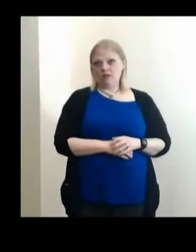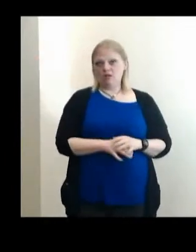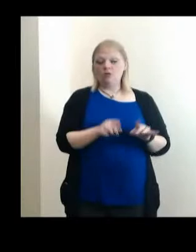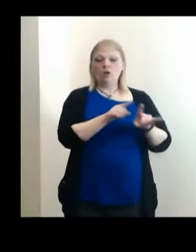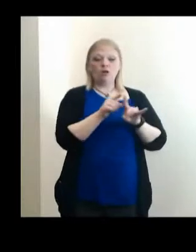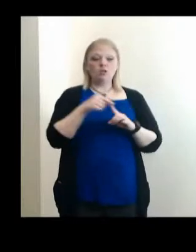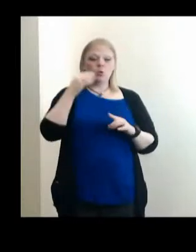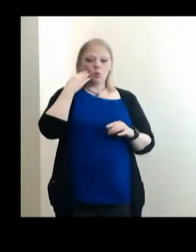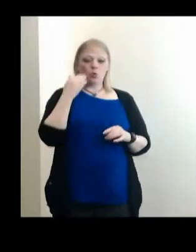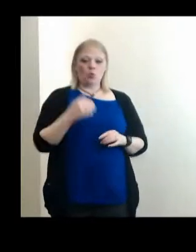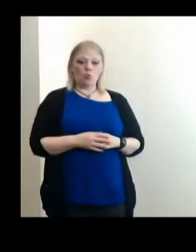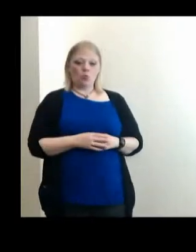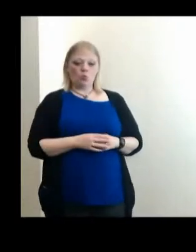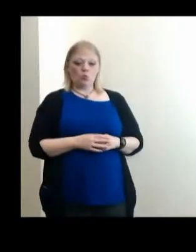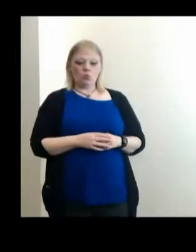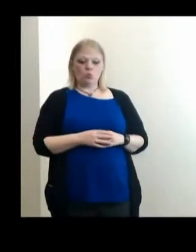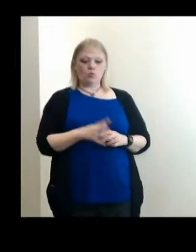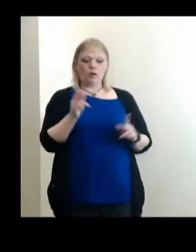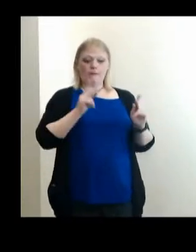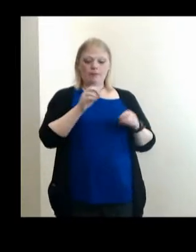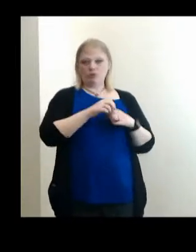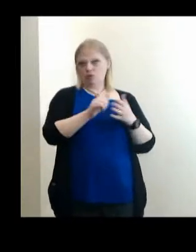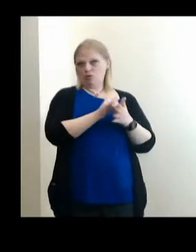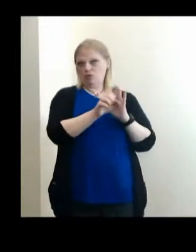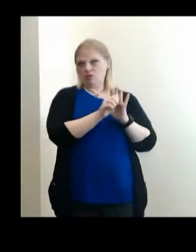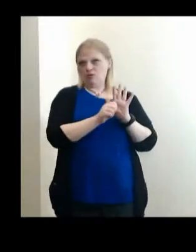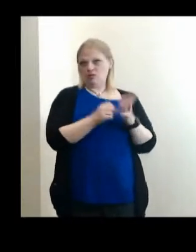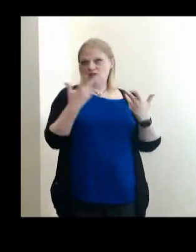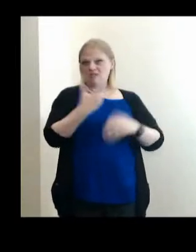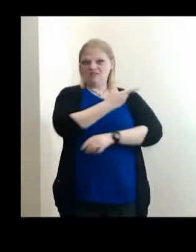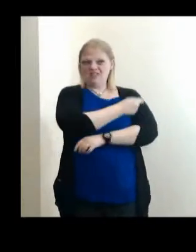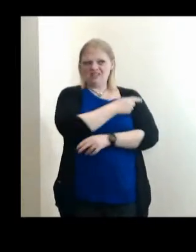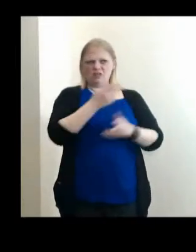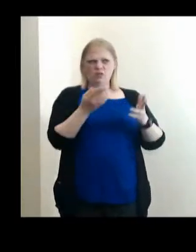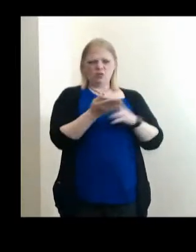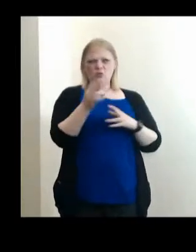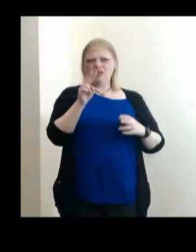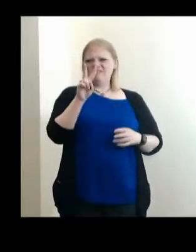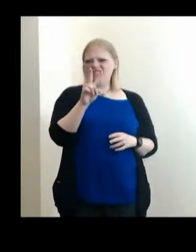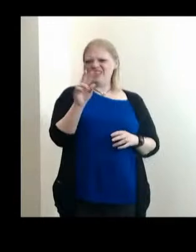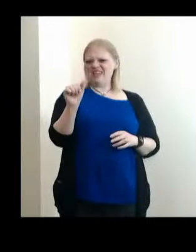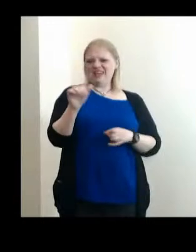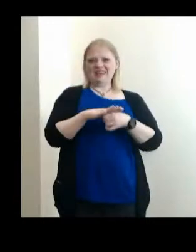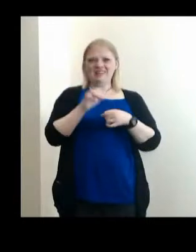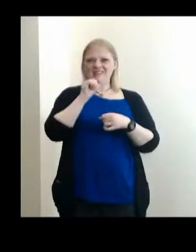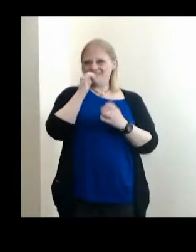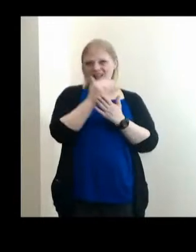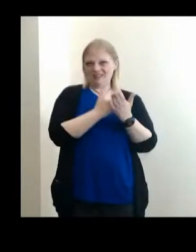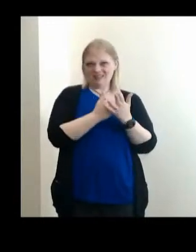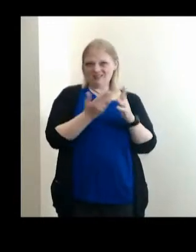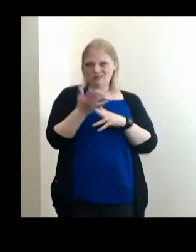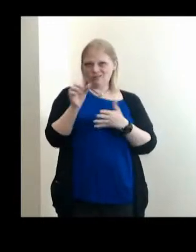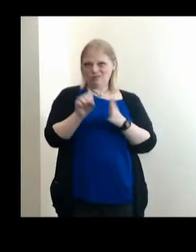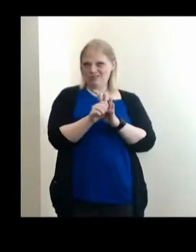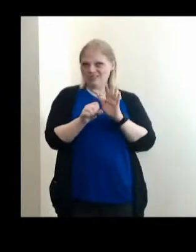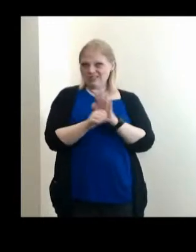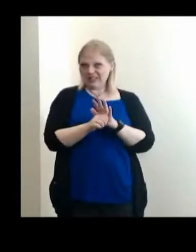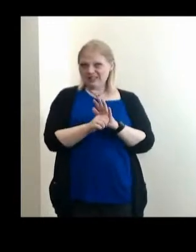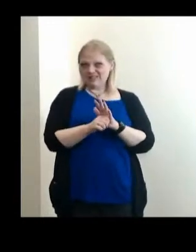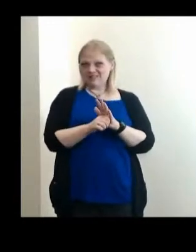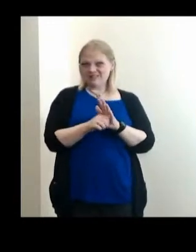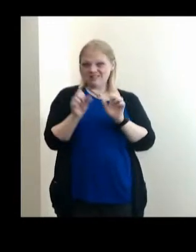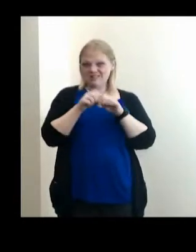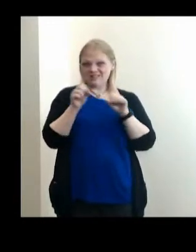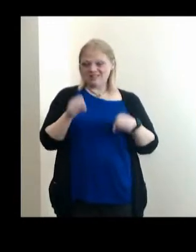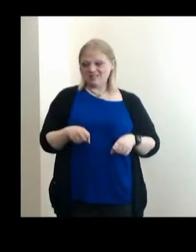know that there are individuals in New York State who've been vaccinated through like the VA site that might not be listed through the state's nicest